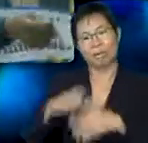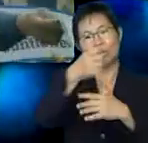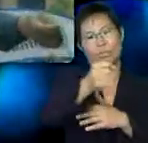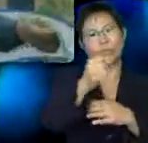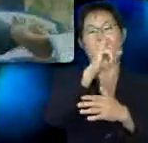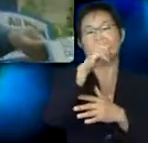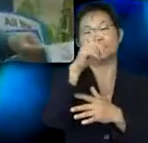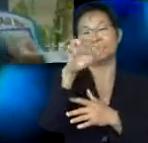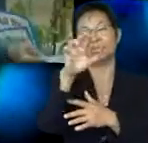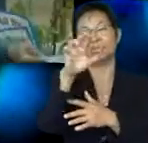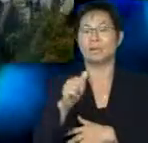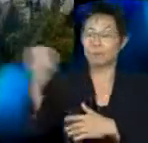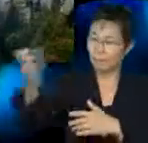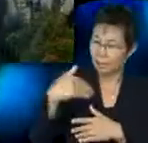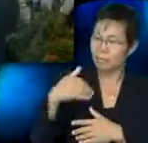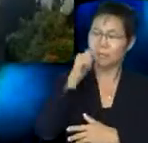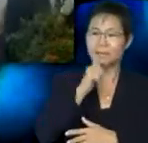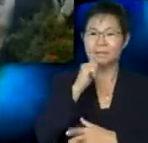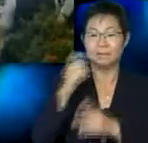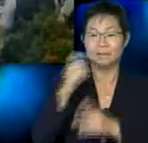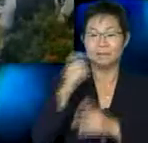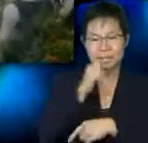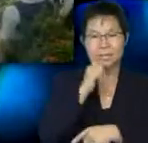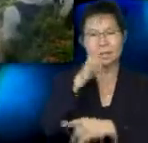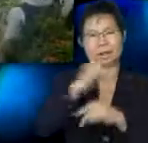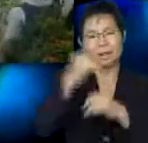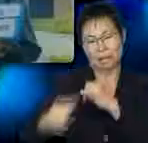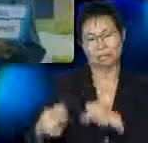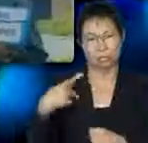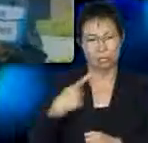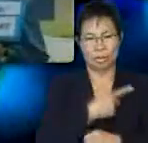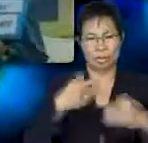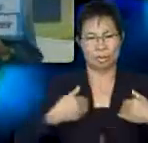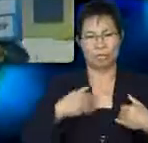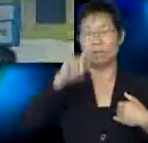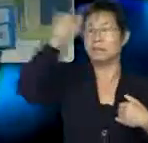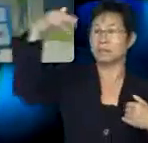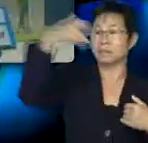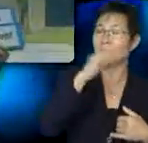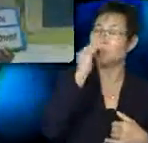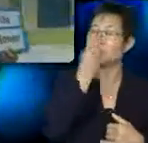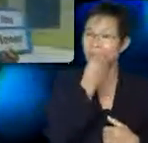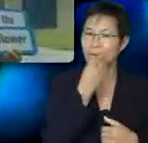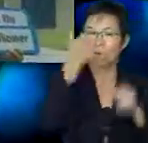Izora card. Come, girl. And last one, we have the sunflower. Everyone?